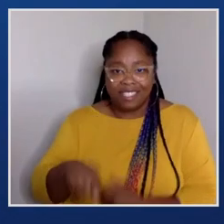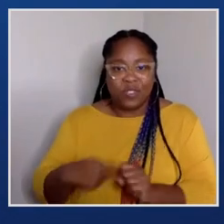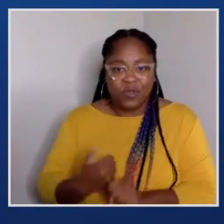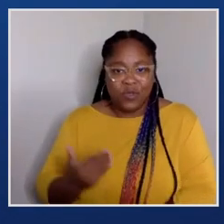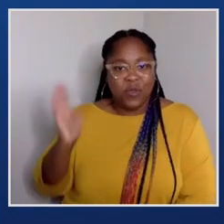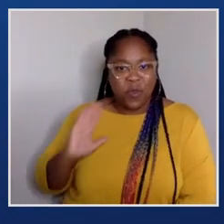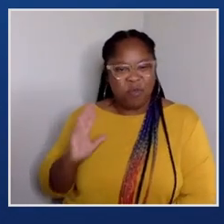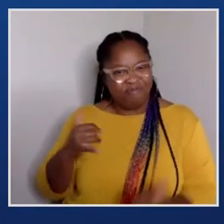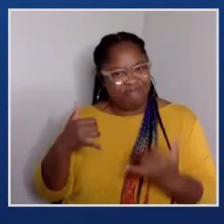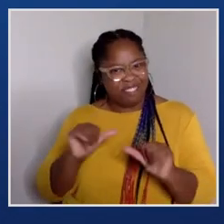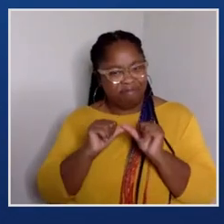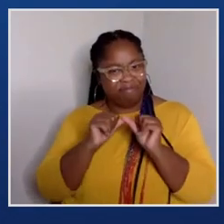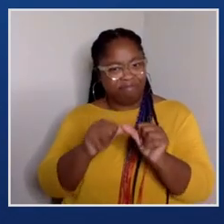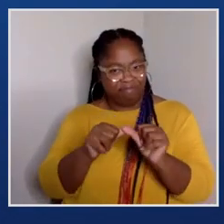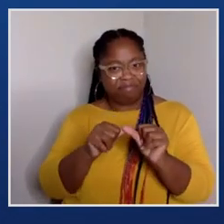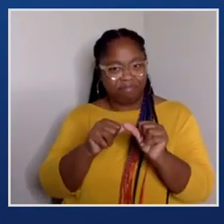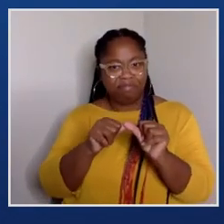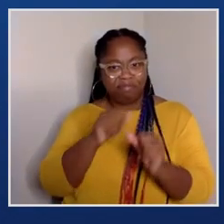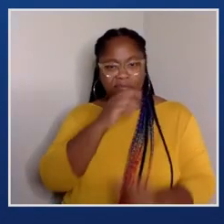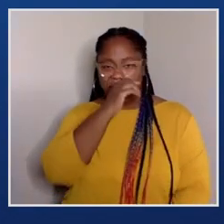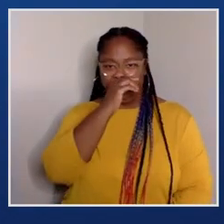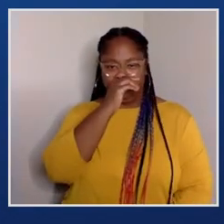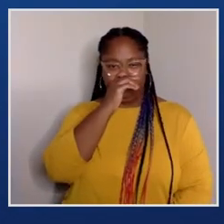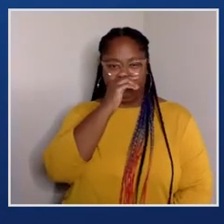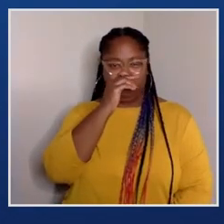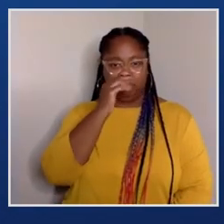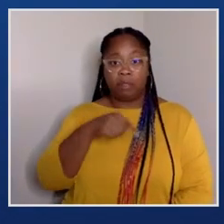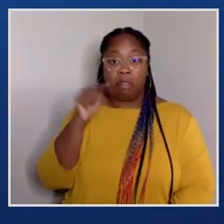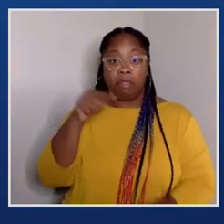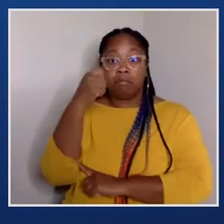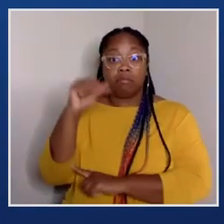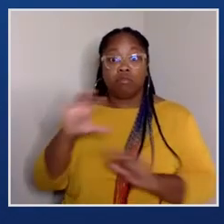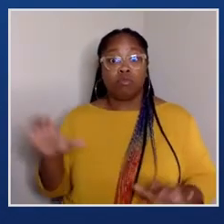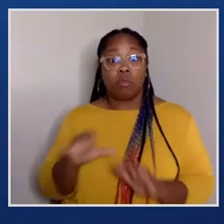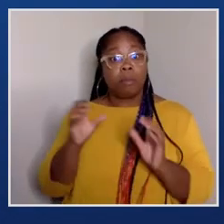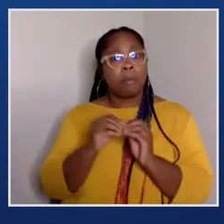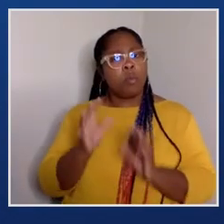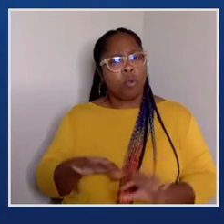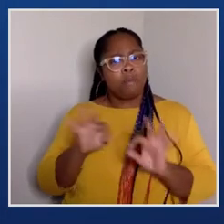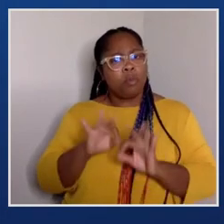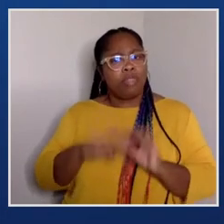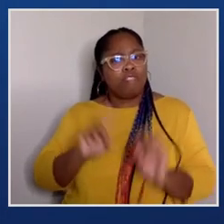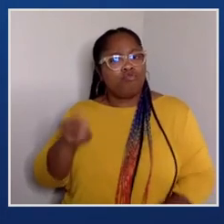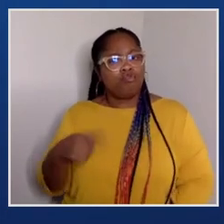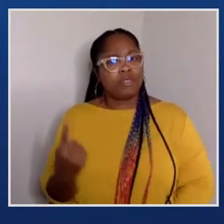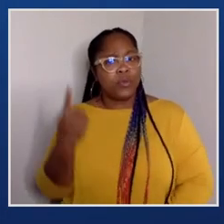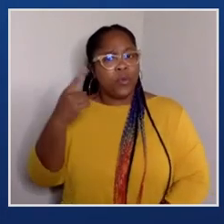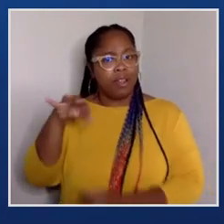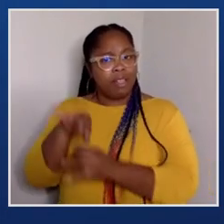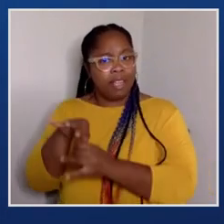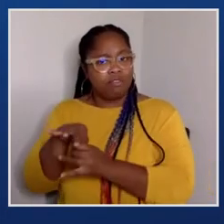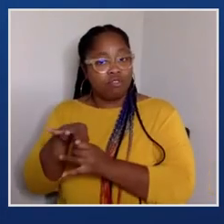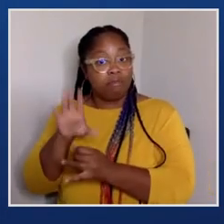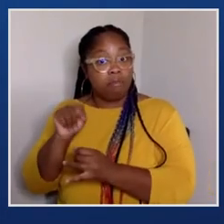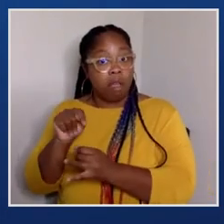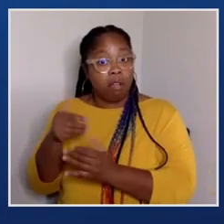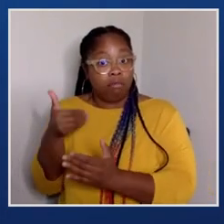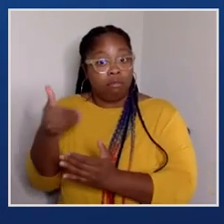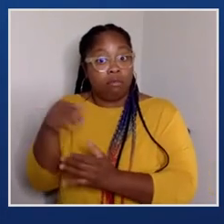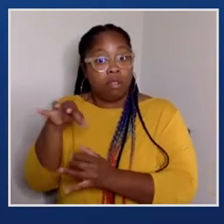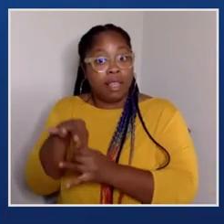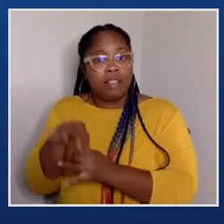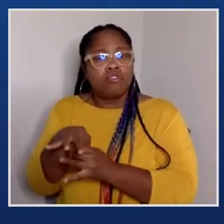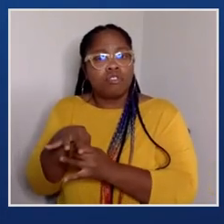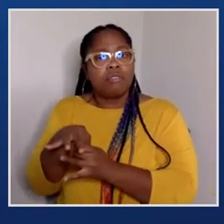This movement is bigger than one election, but this election offers us another way for us